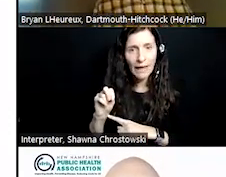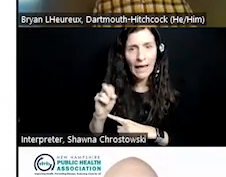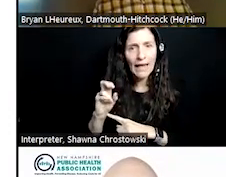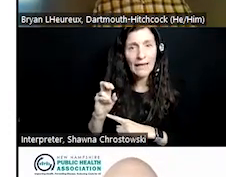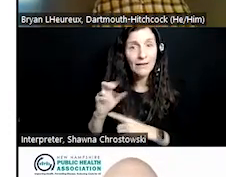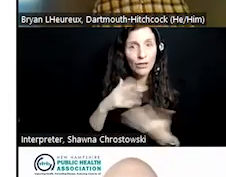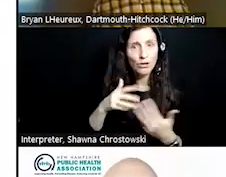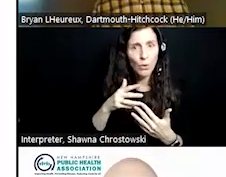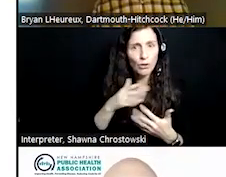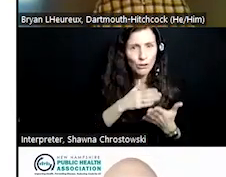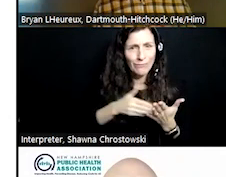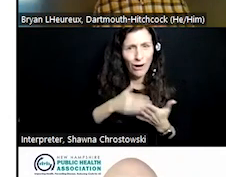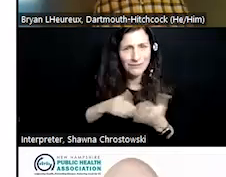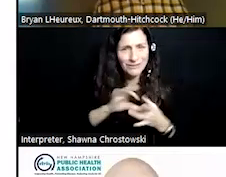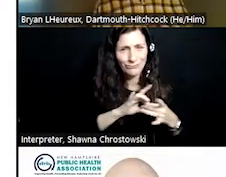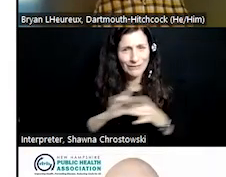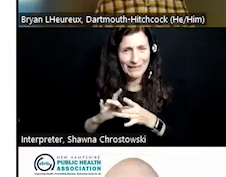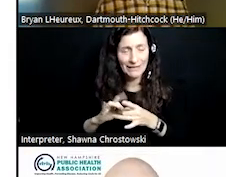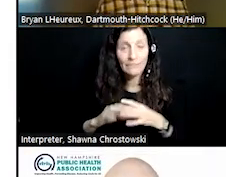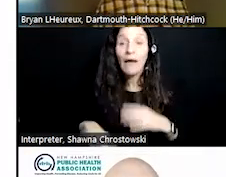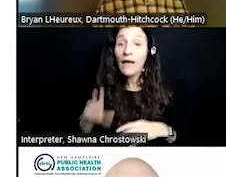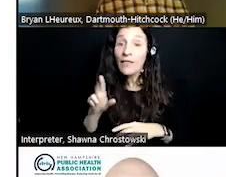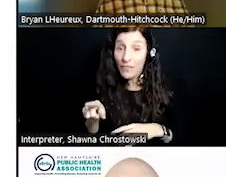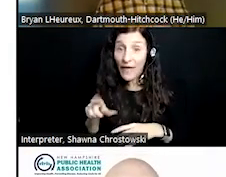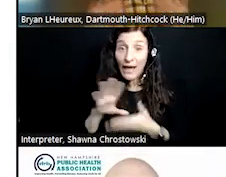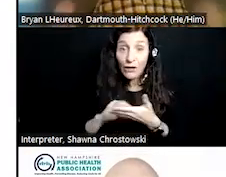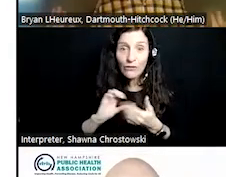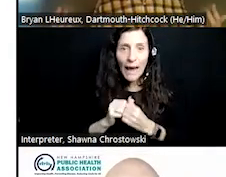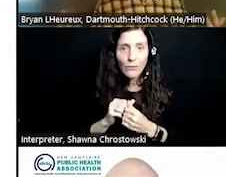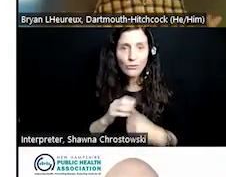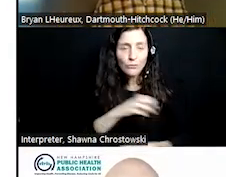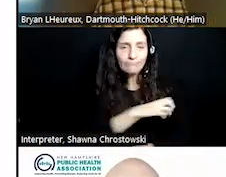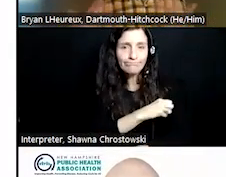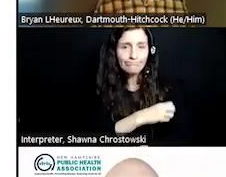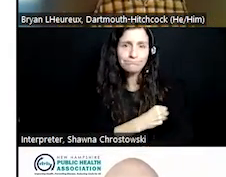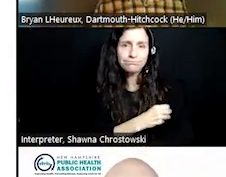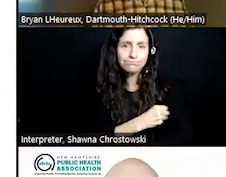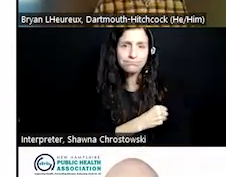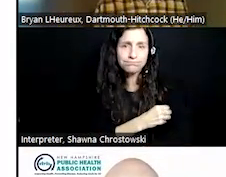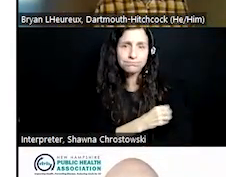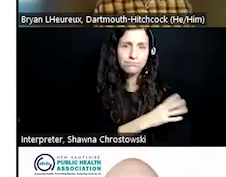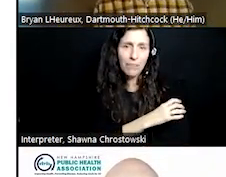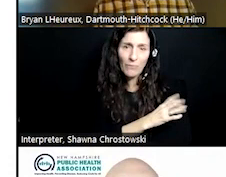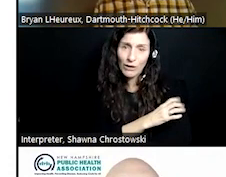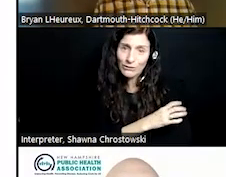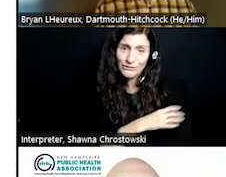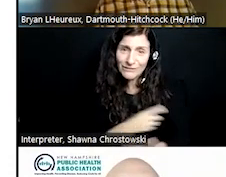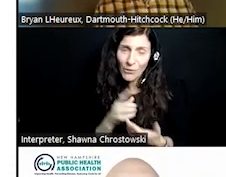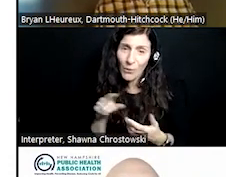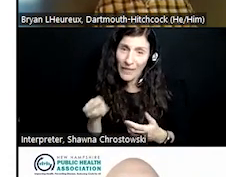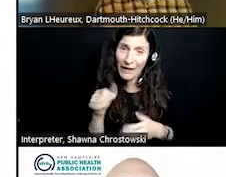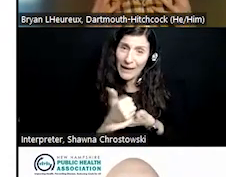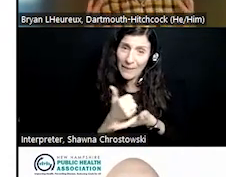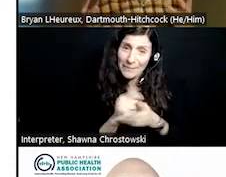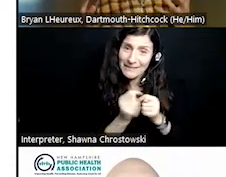hypertension. And they also learned how to take blood pressures so that they could work with the care teams to help monitor for hypertension. And that's something